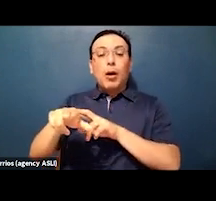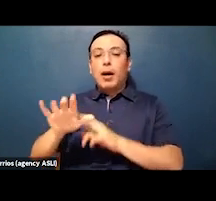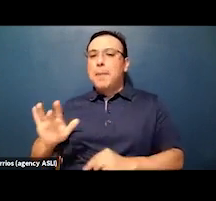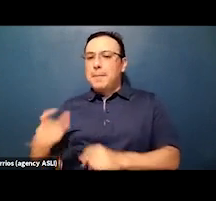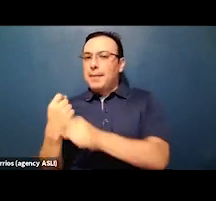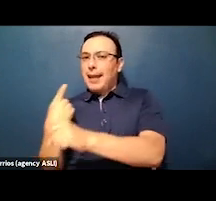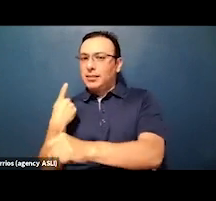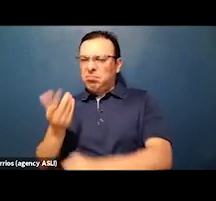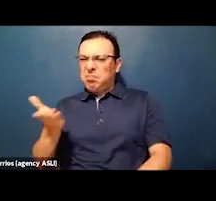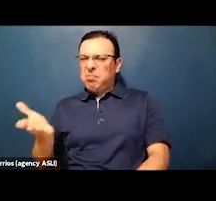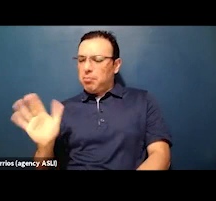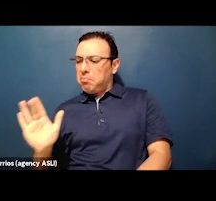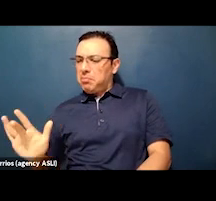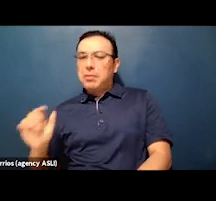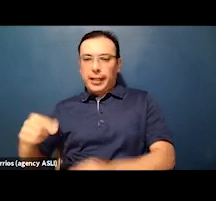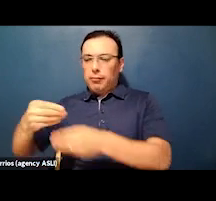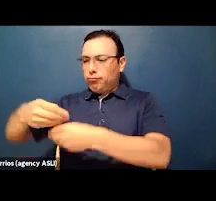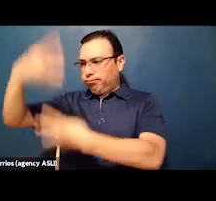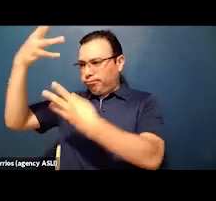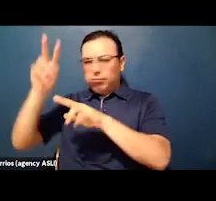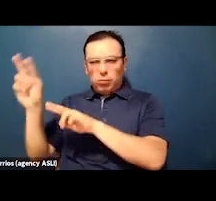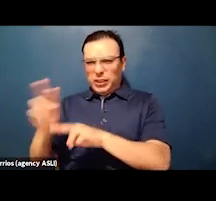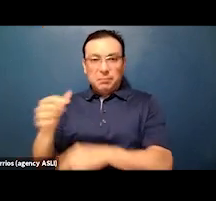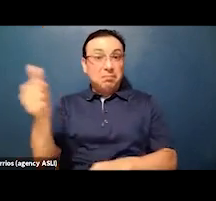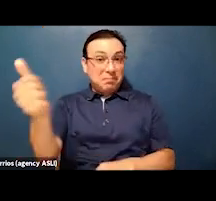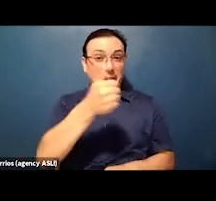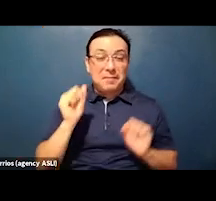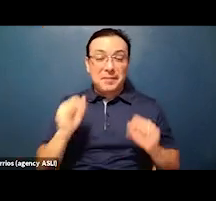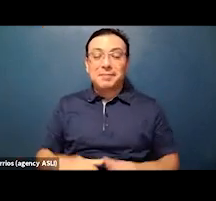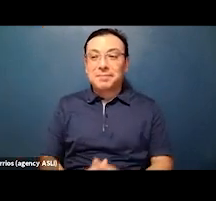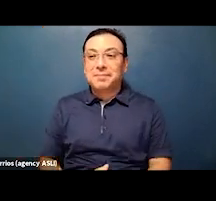Okay, so we're going to go into specific